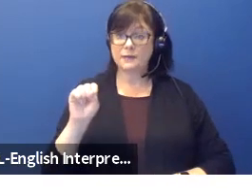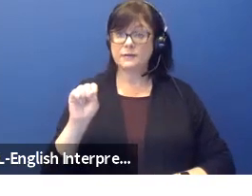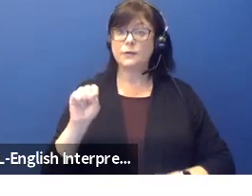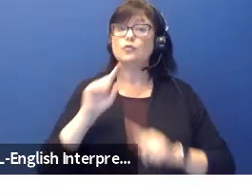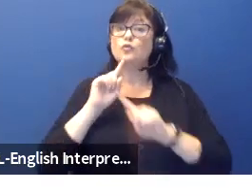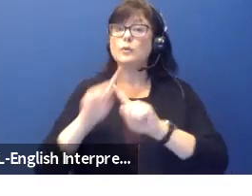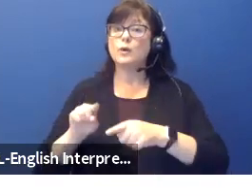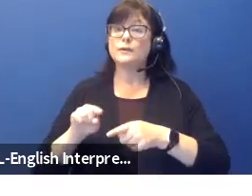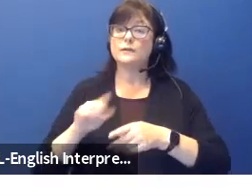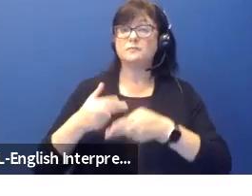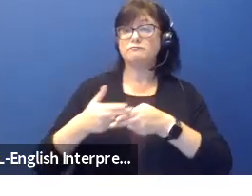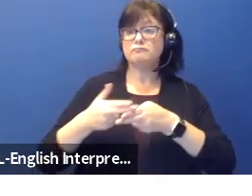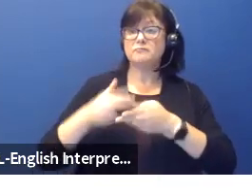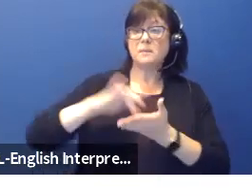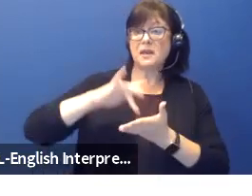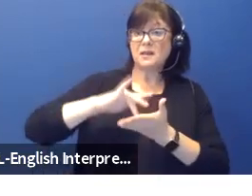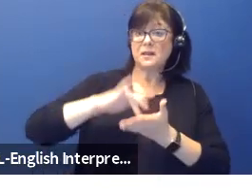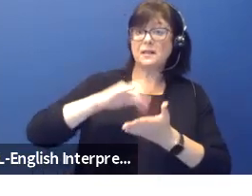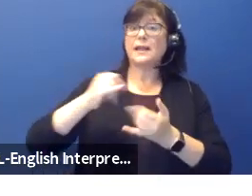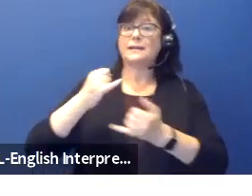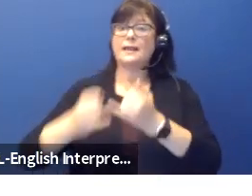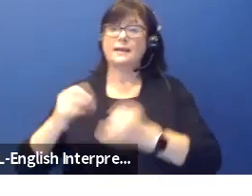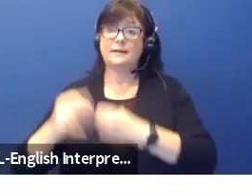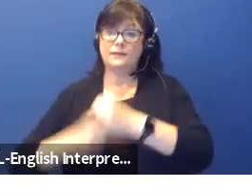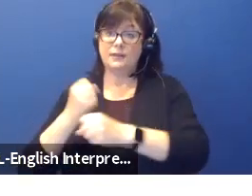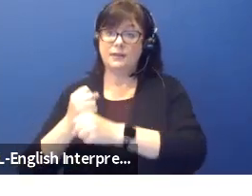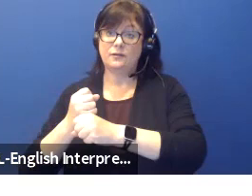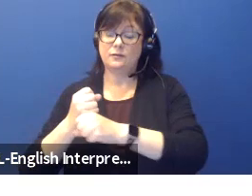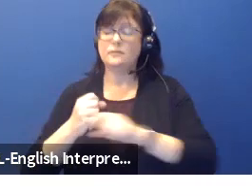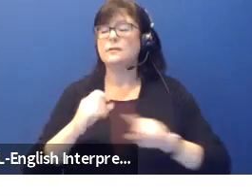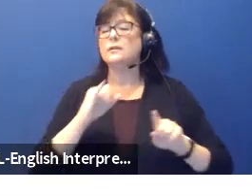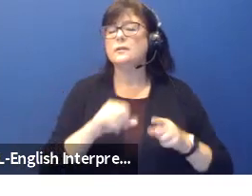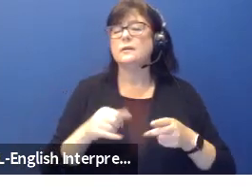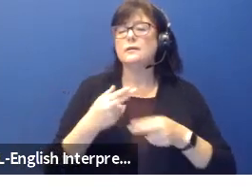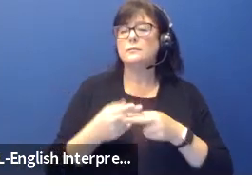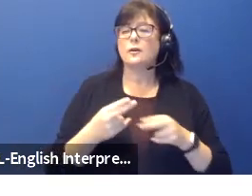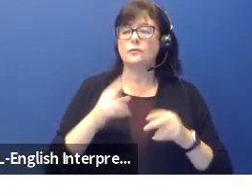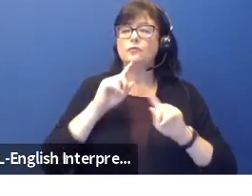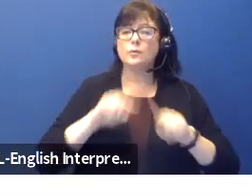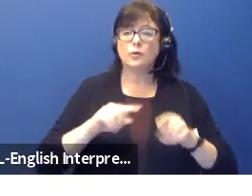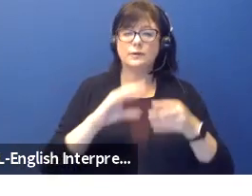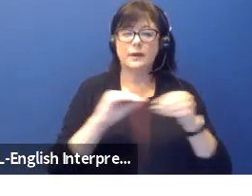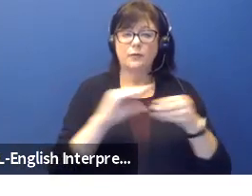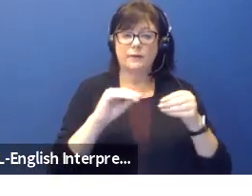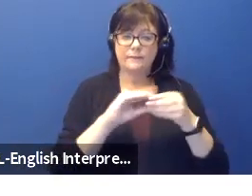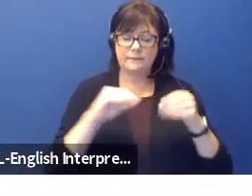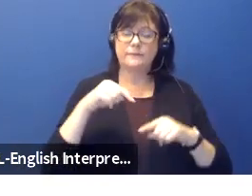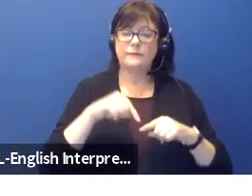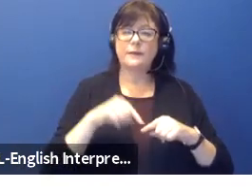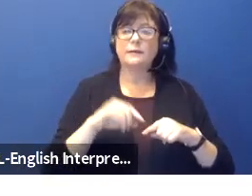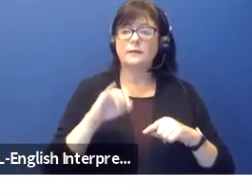reports. So the interim report's coming up. This is the narrative report I'm speaking of. Your organization will have to submit that